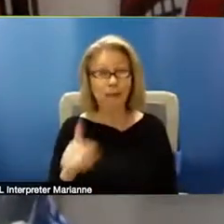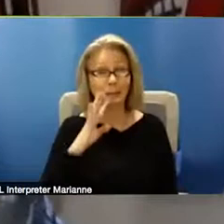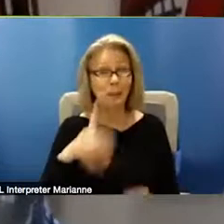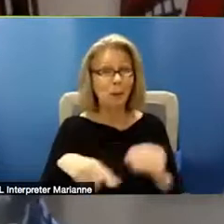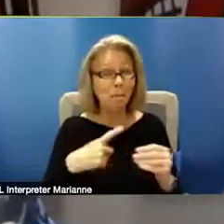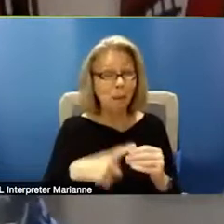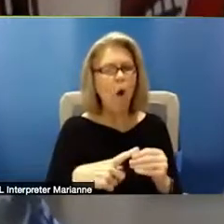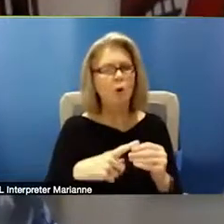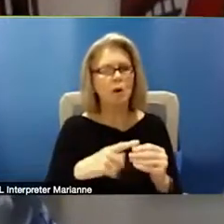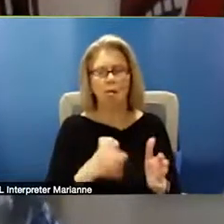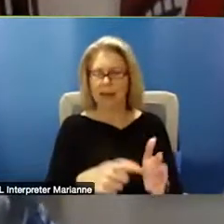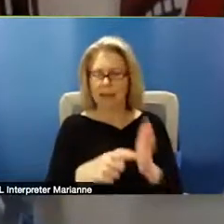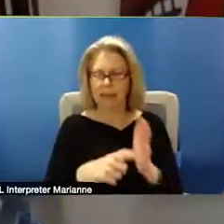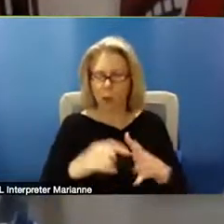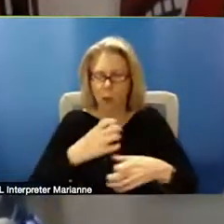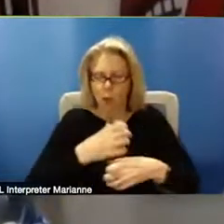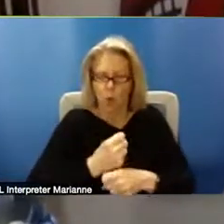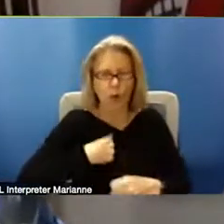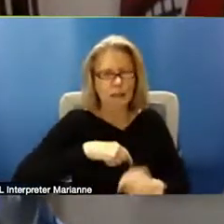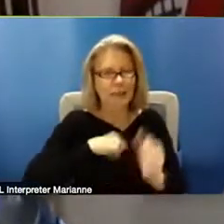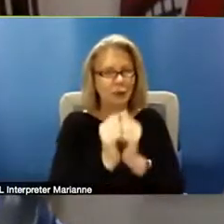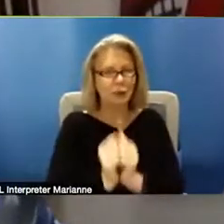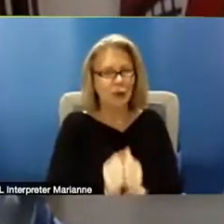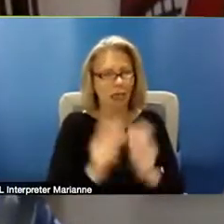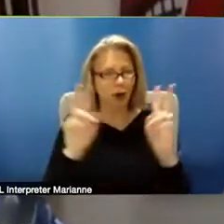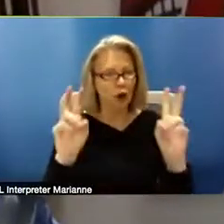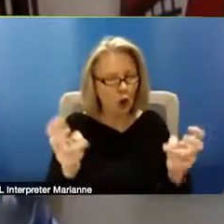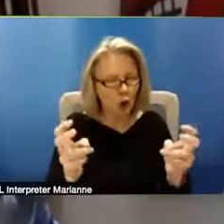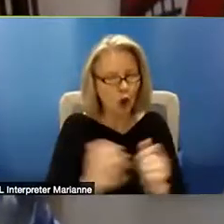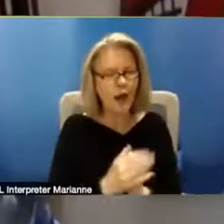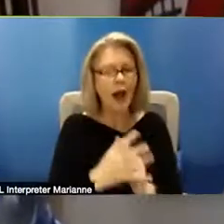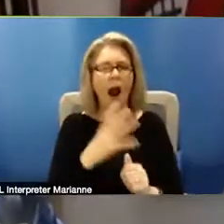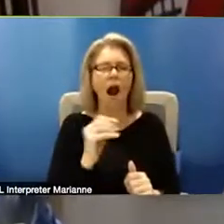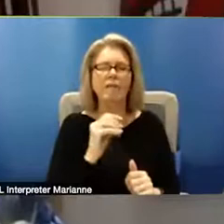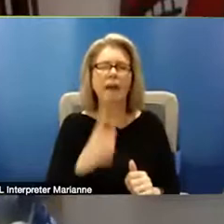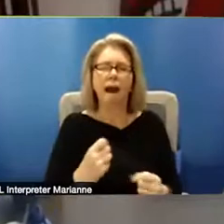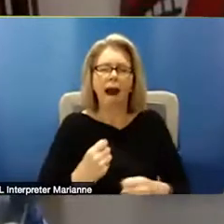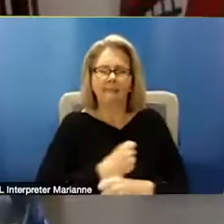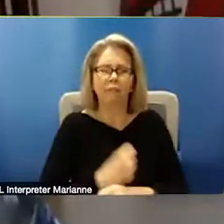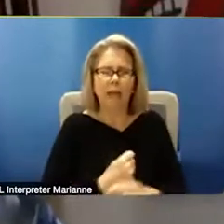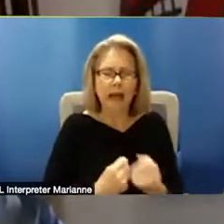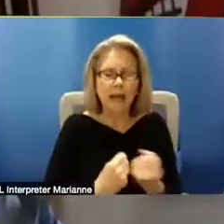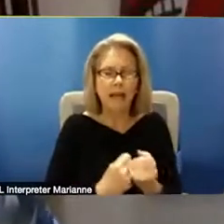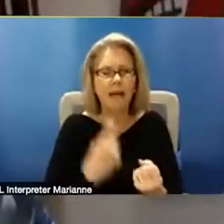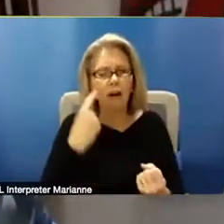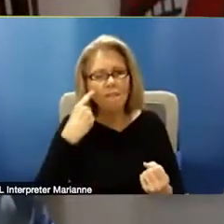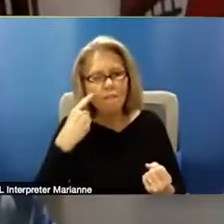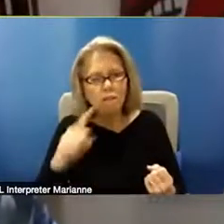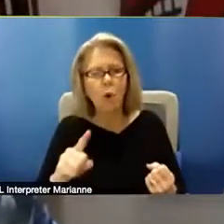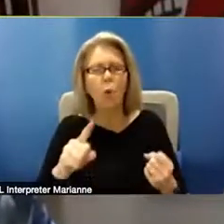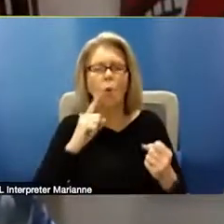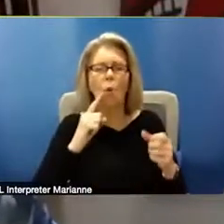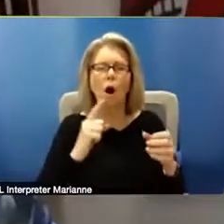Maria Halayova spoke of the conditions that hold us together across various typologies and advocated for a